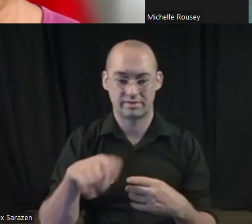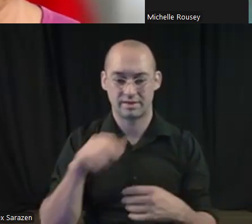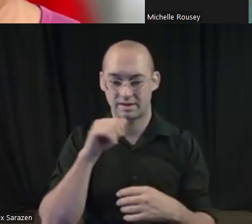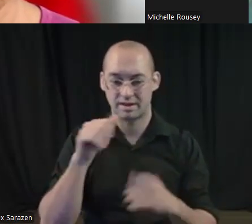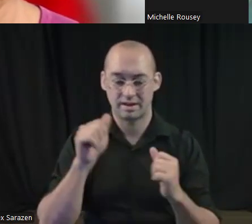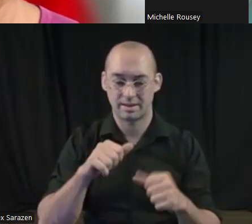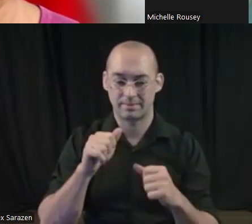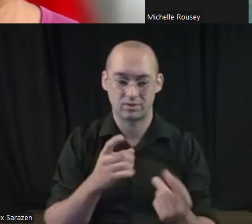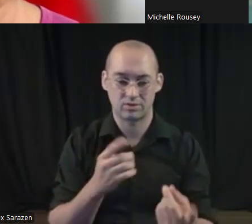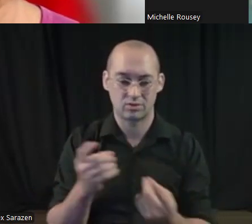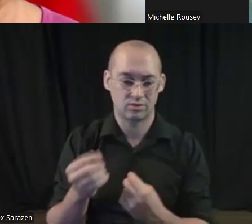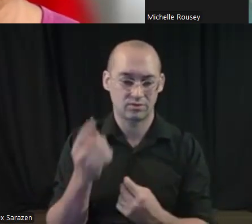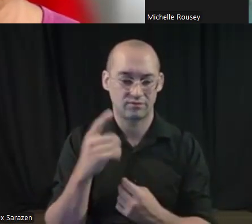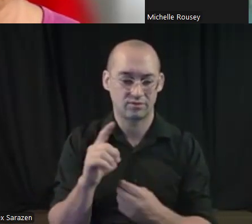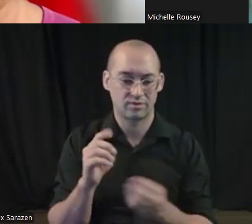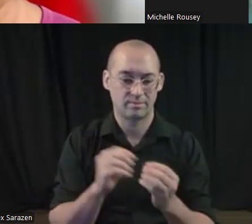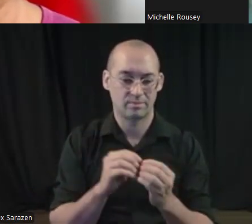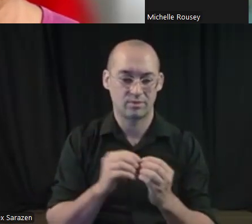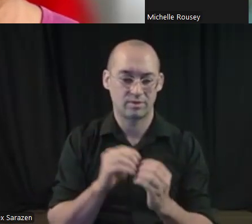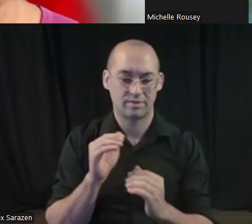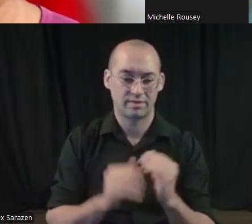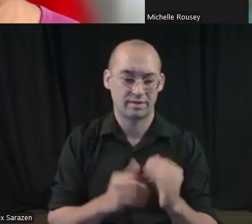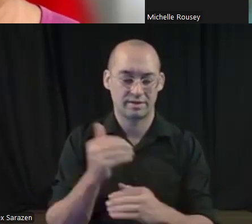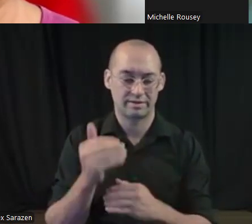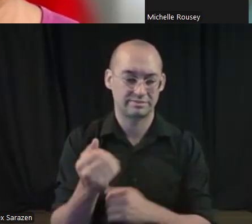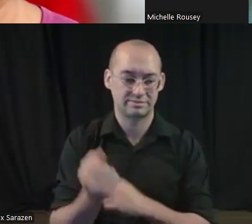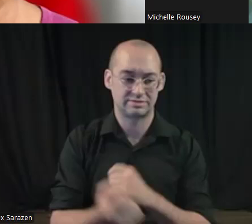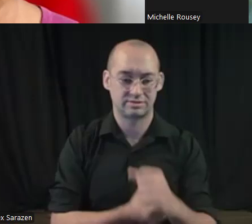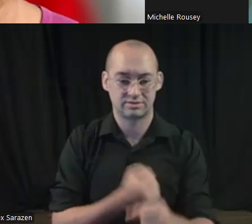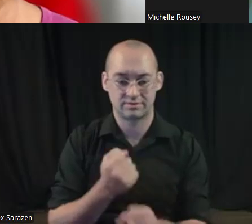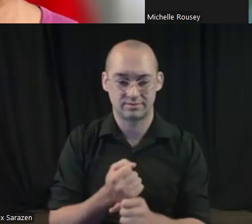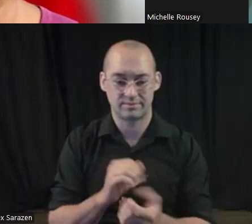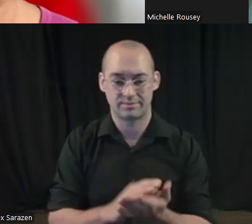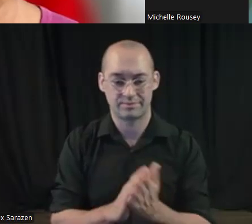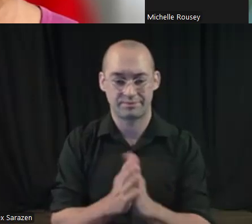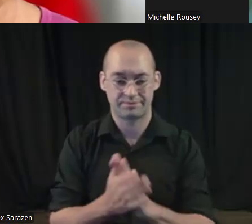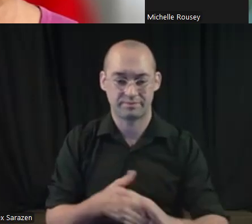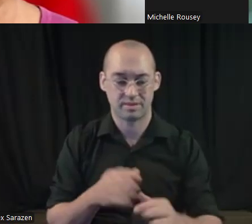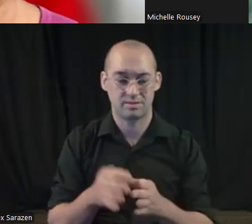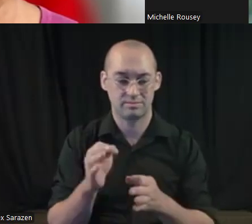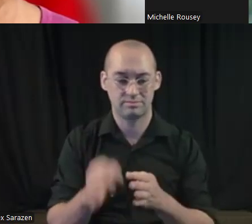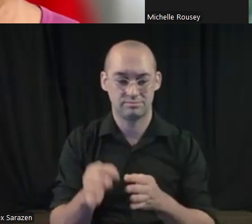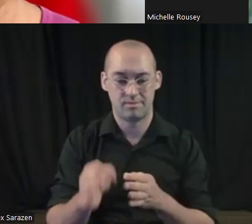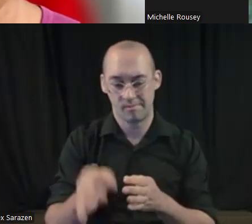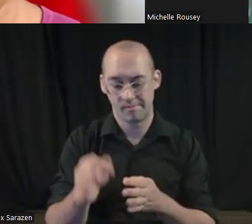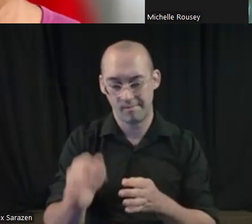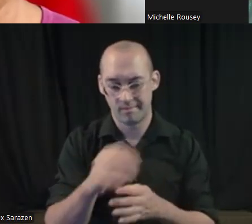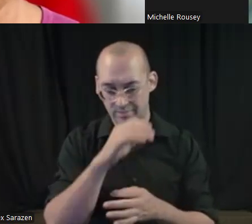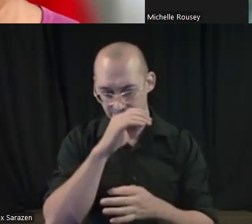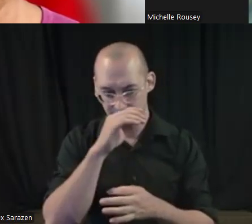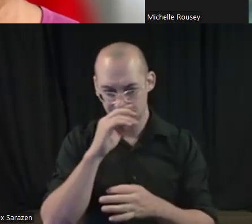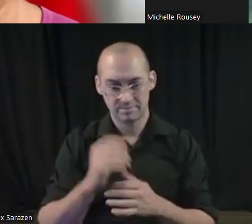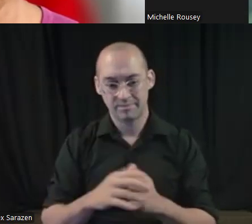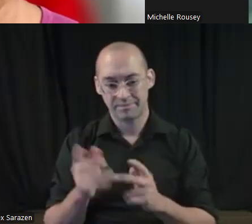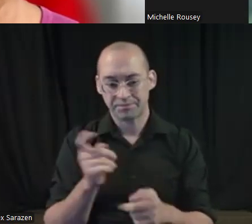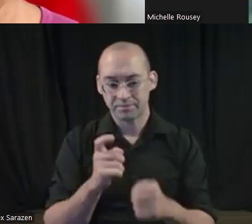do it for more than next year. And it keeps getting pushed off as something my managed